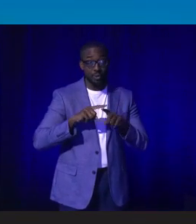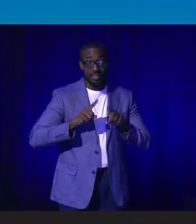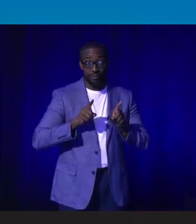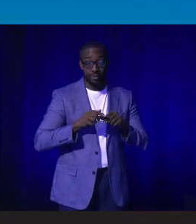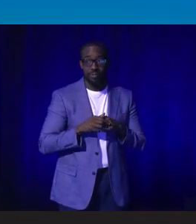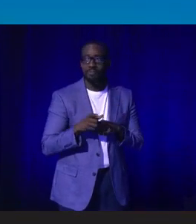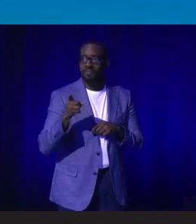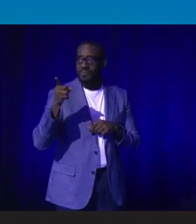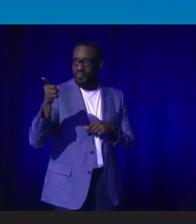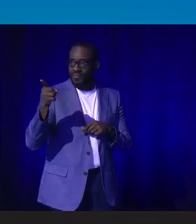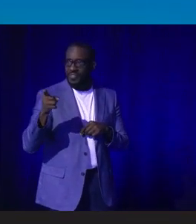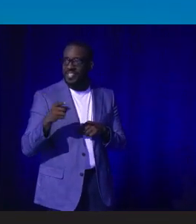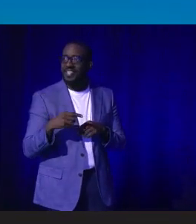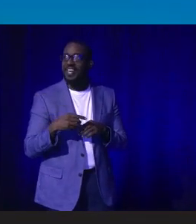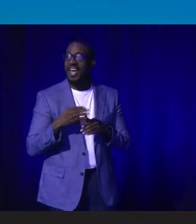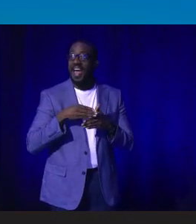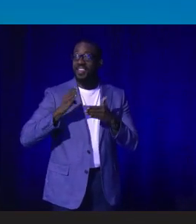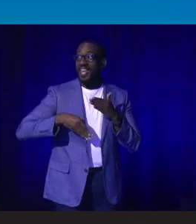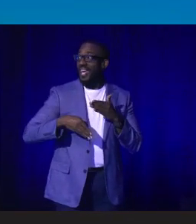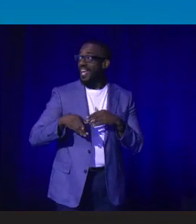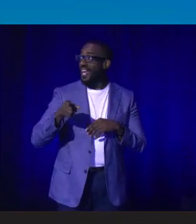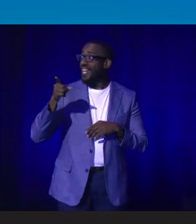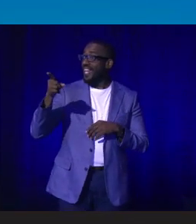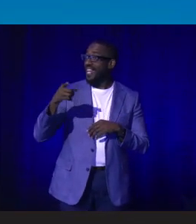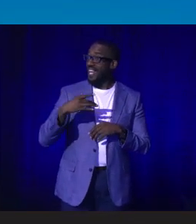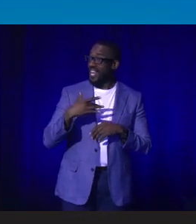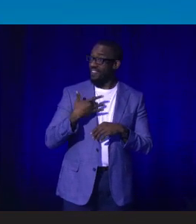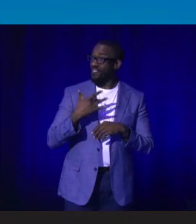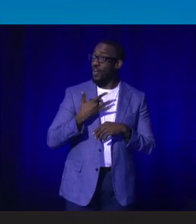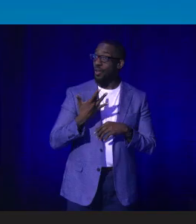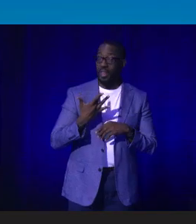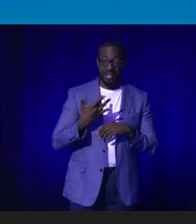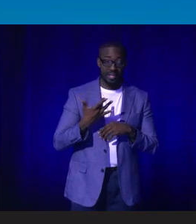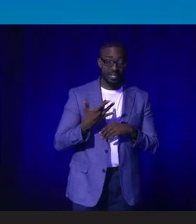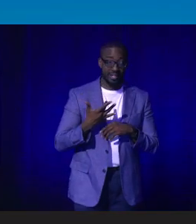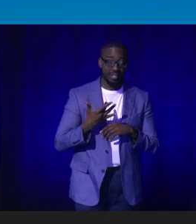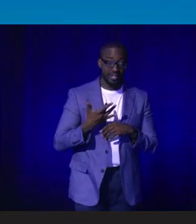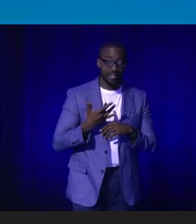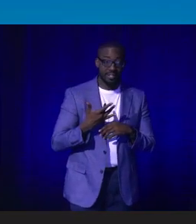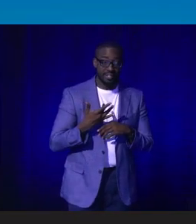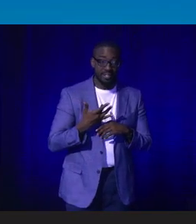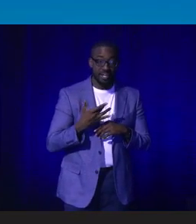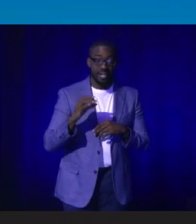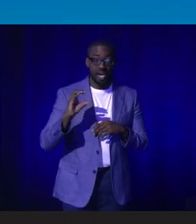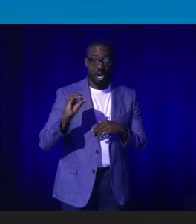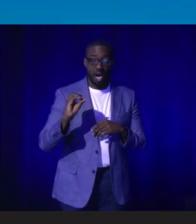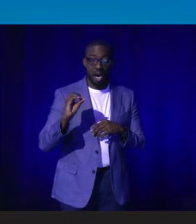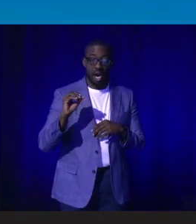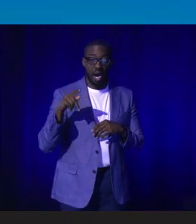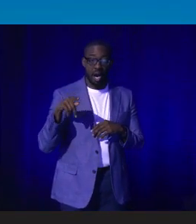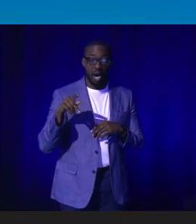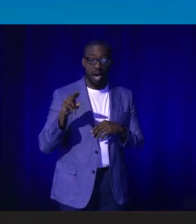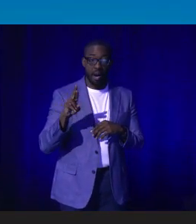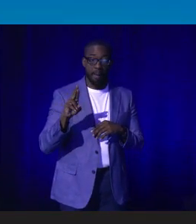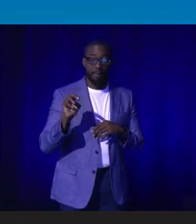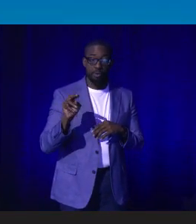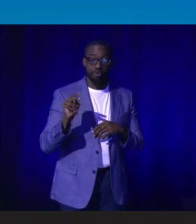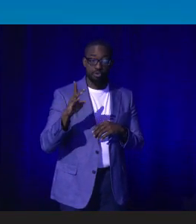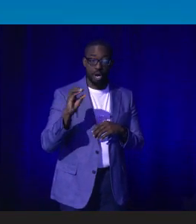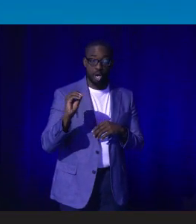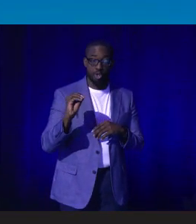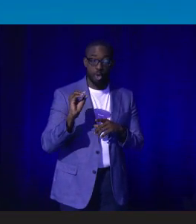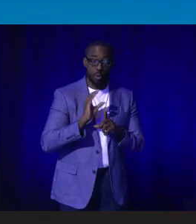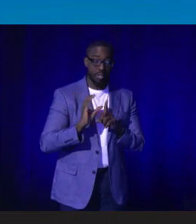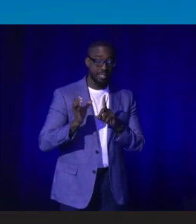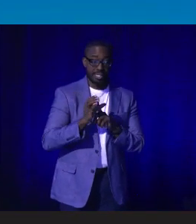indicate some measurements that felt like an inoperando the conditions, and I was wondering to what extent you might,